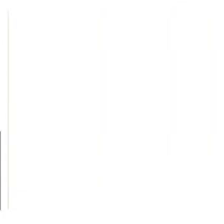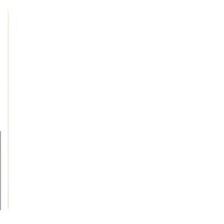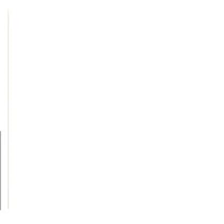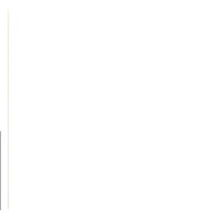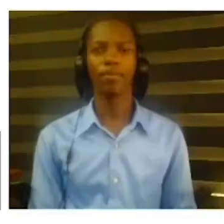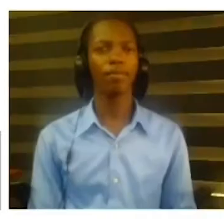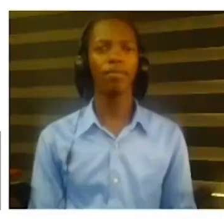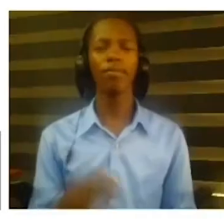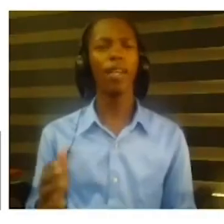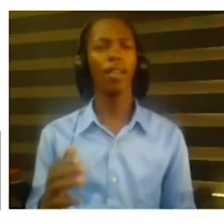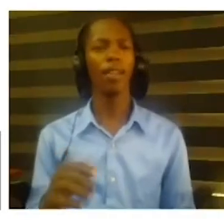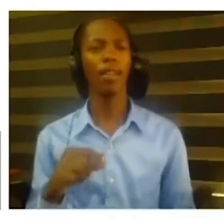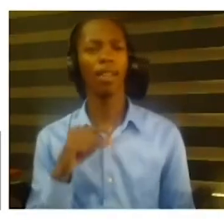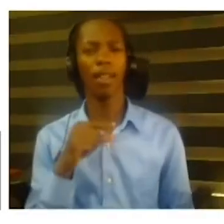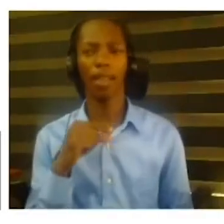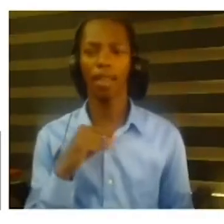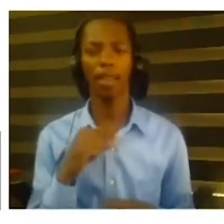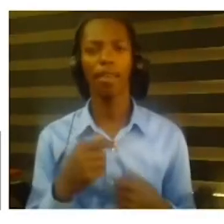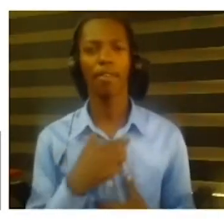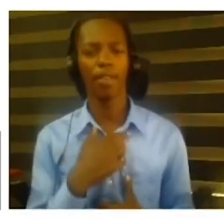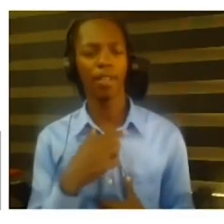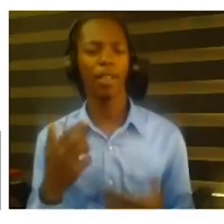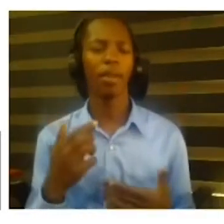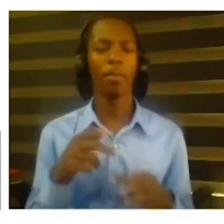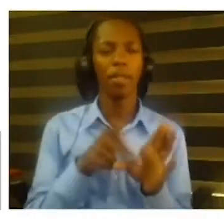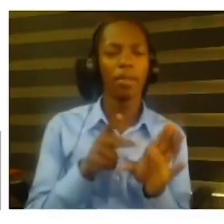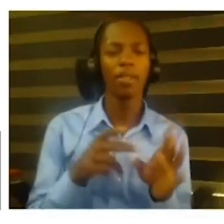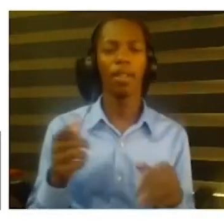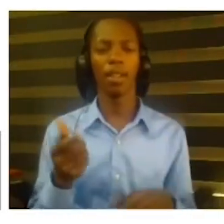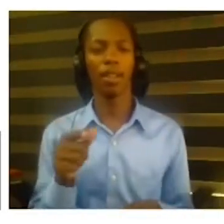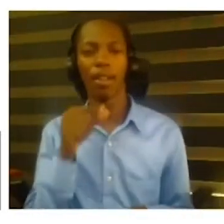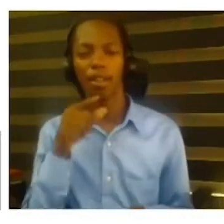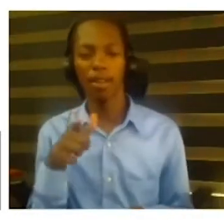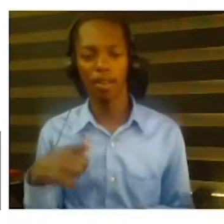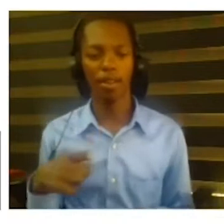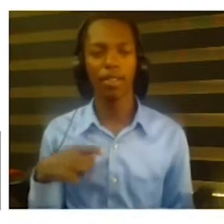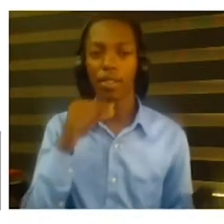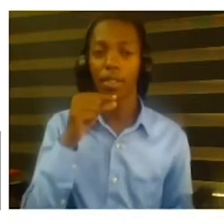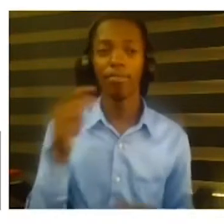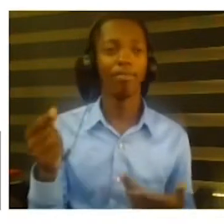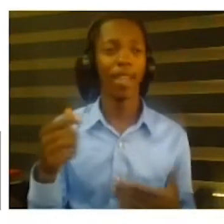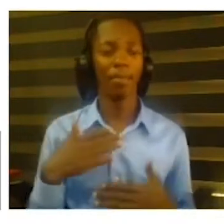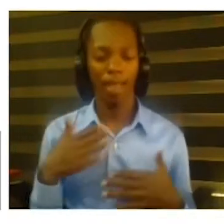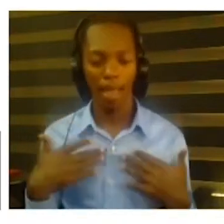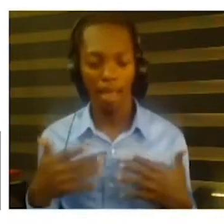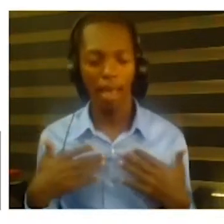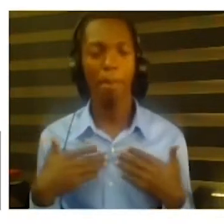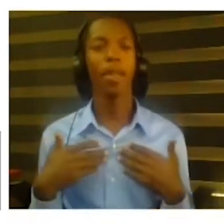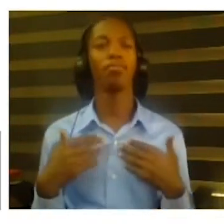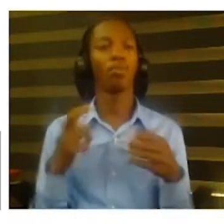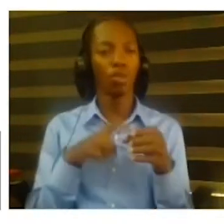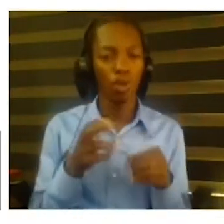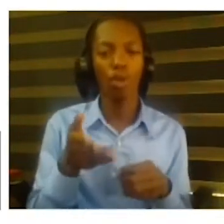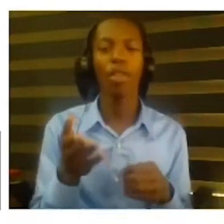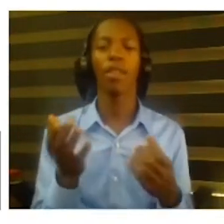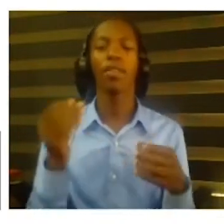Distinguished guests, conference participants, ladies and gentlemen, it gives me great pleasure to join you during this Inclusive